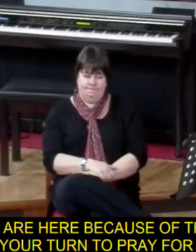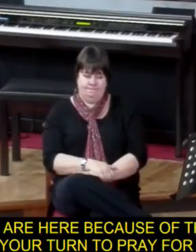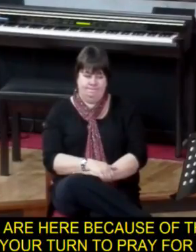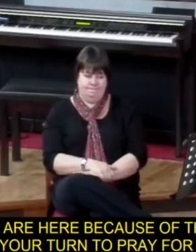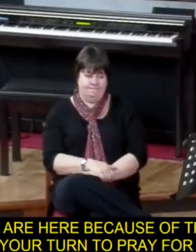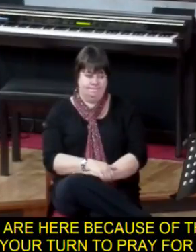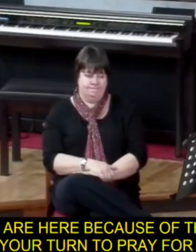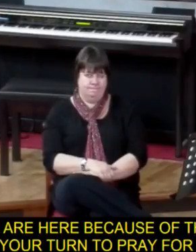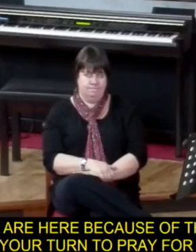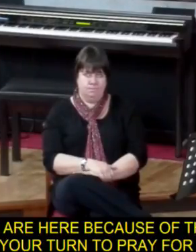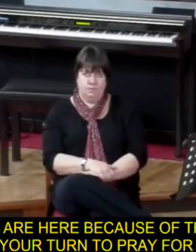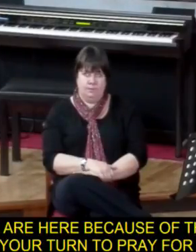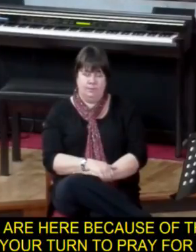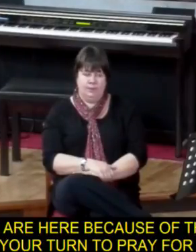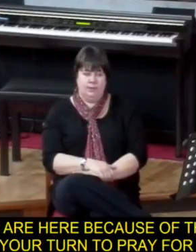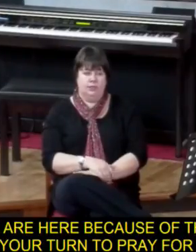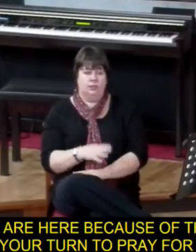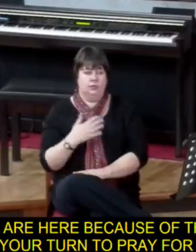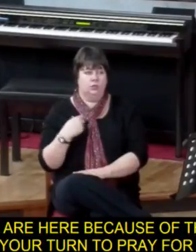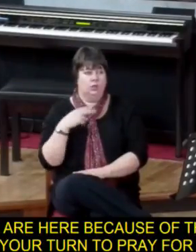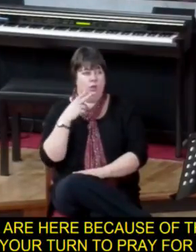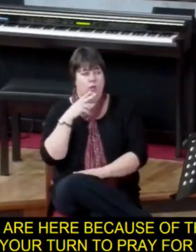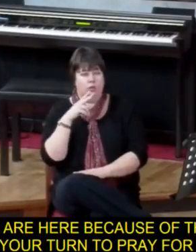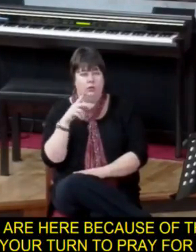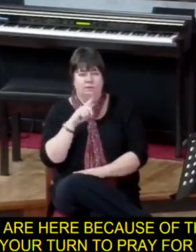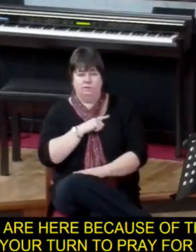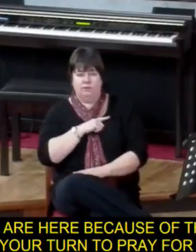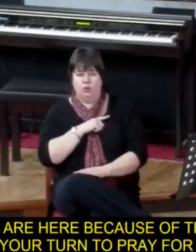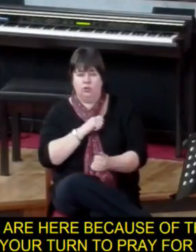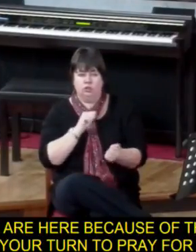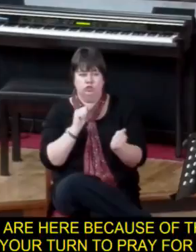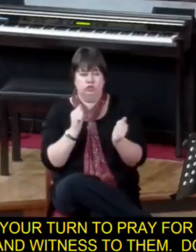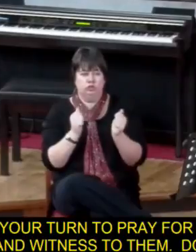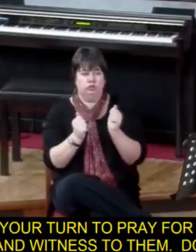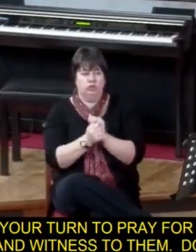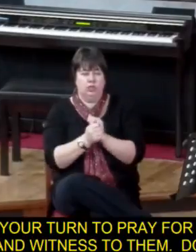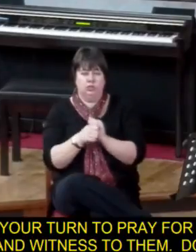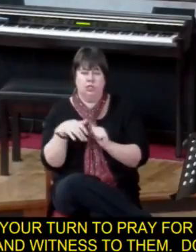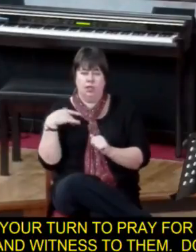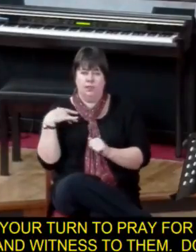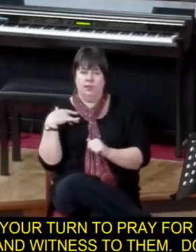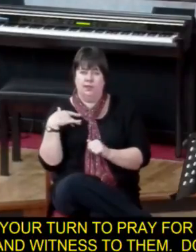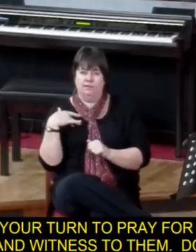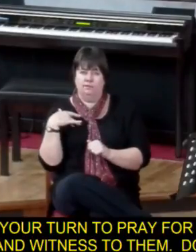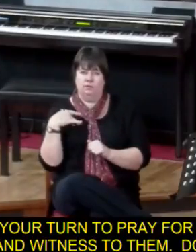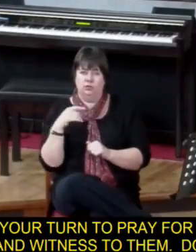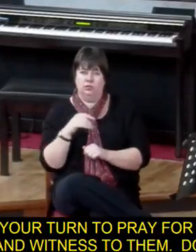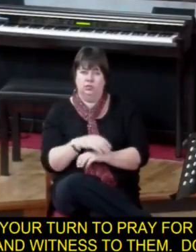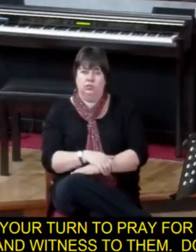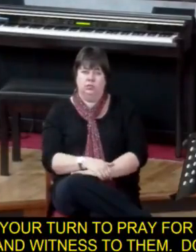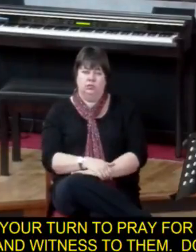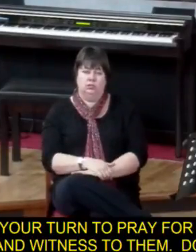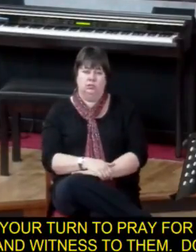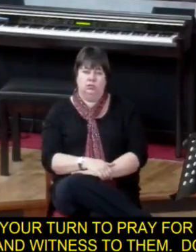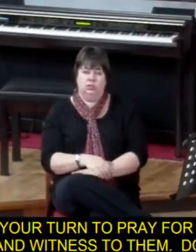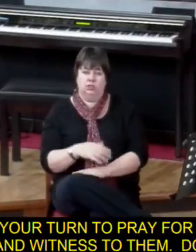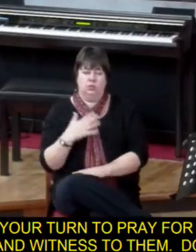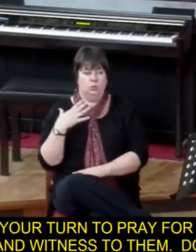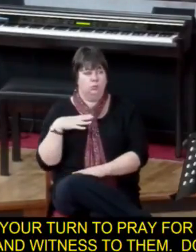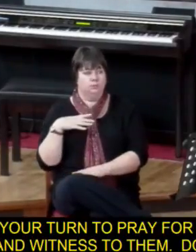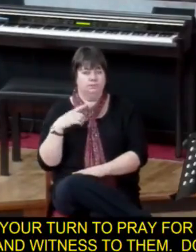resolutions, but we're looking for a revolution. A revolution is a turning